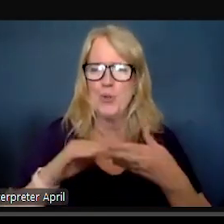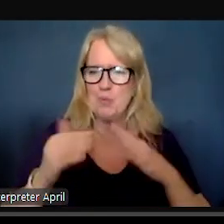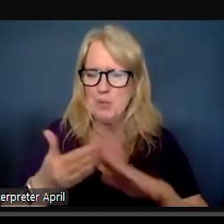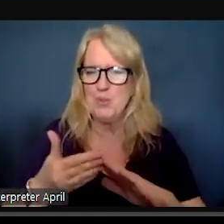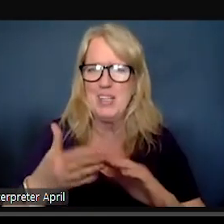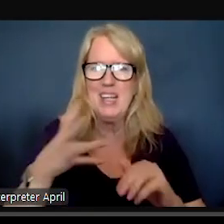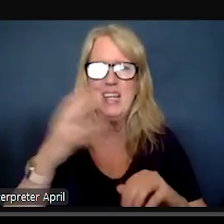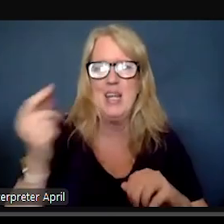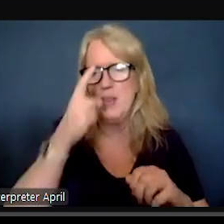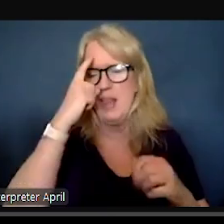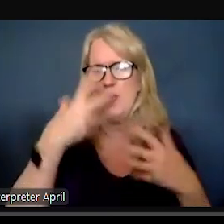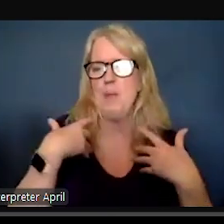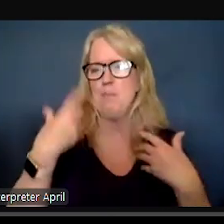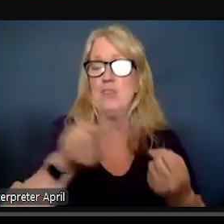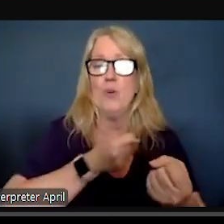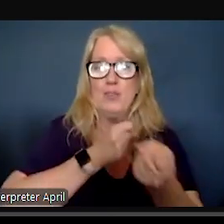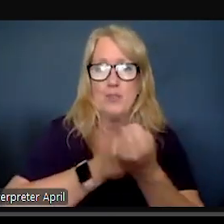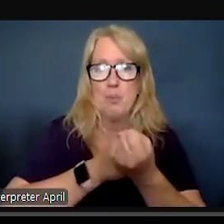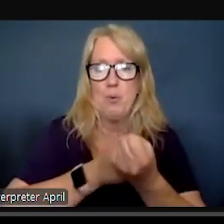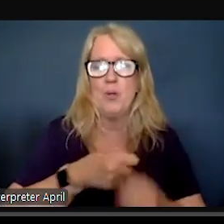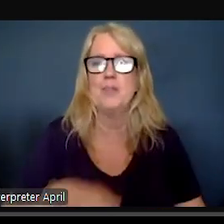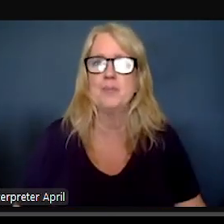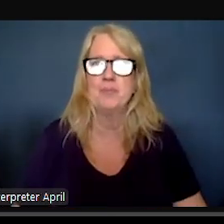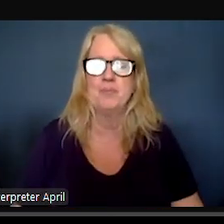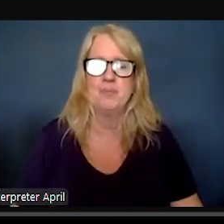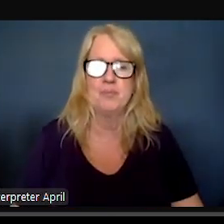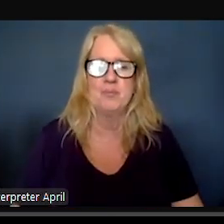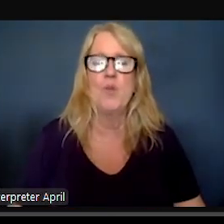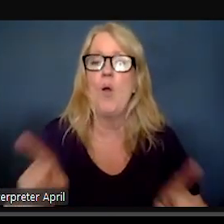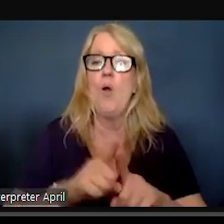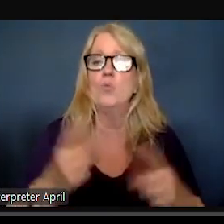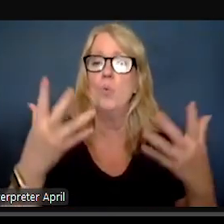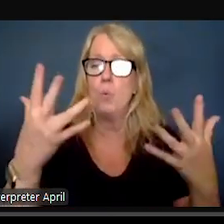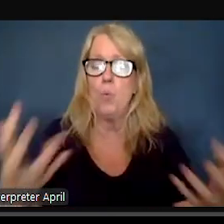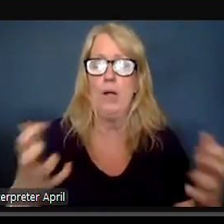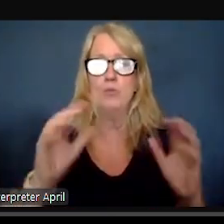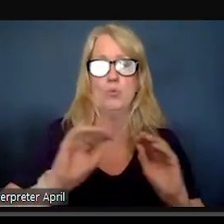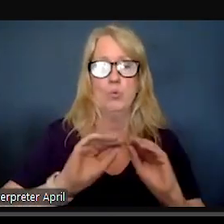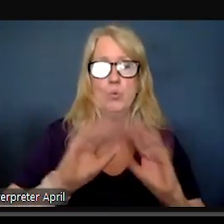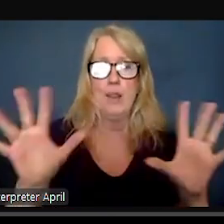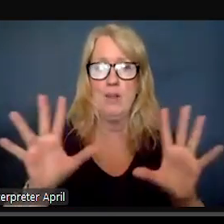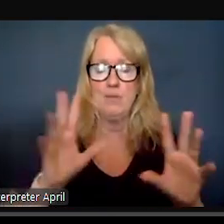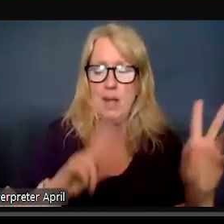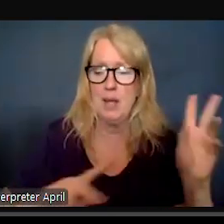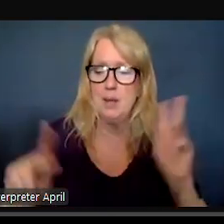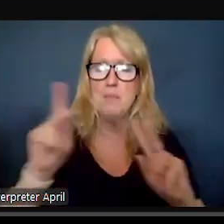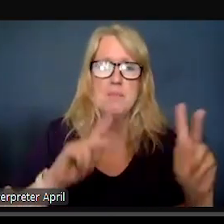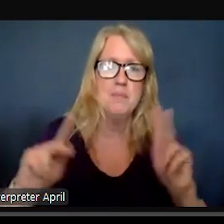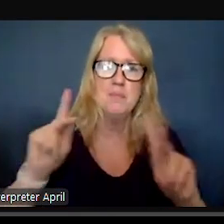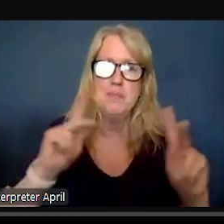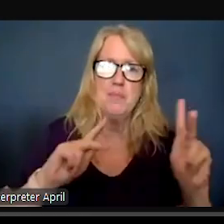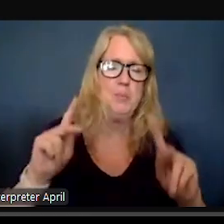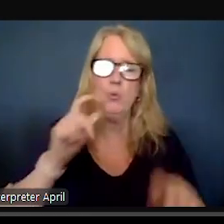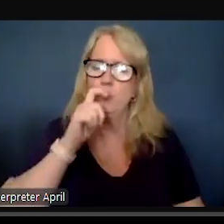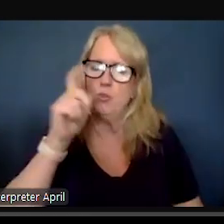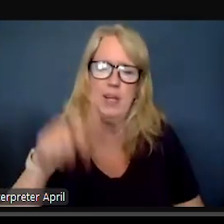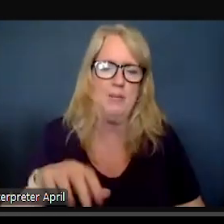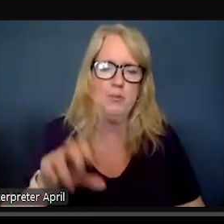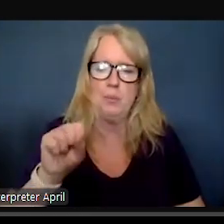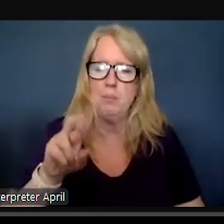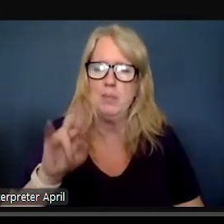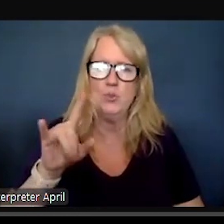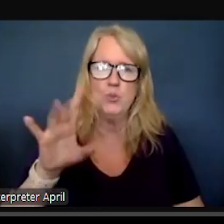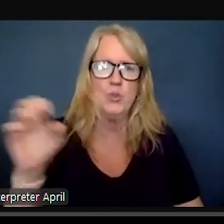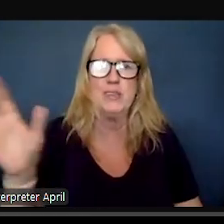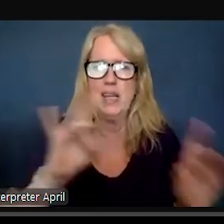in mental health support. We also want to clarify that people don't need to be in suicidal crisis